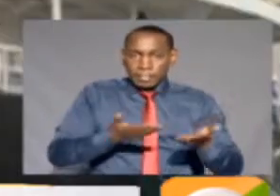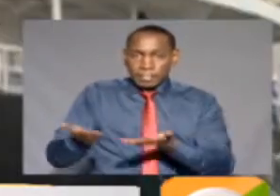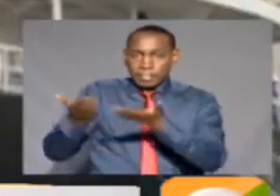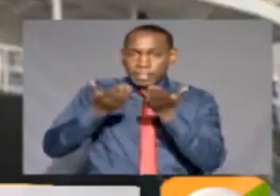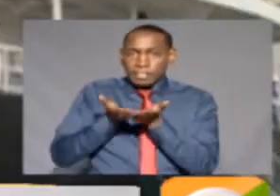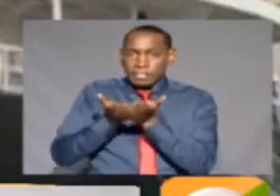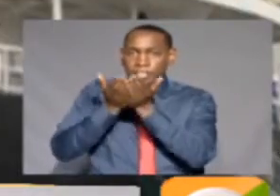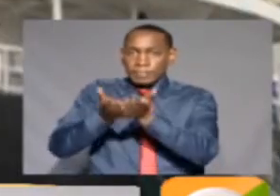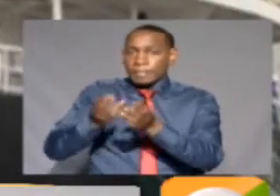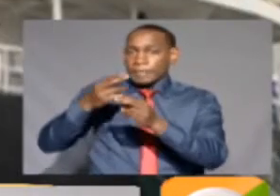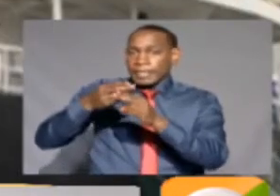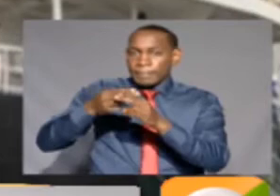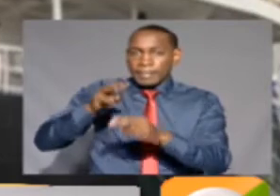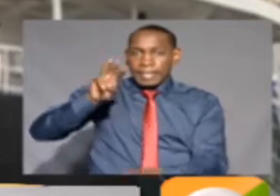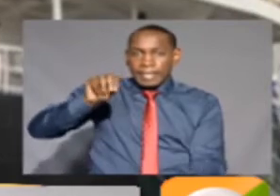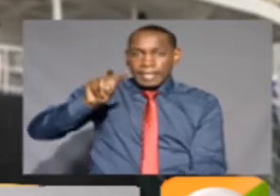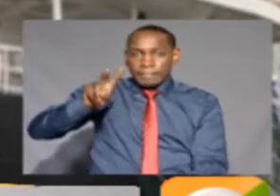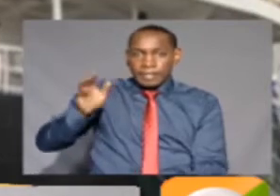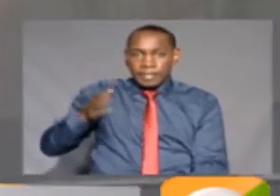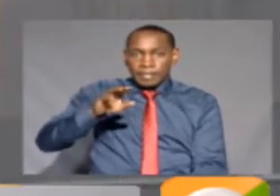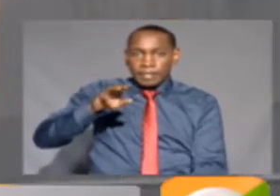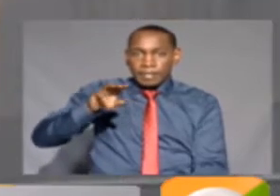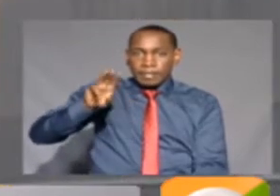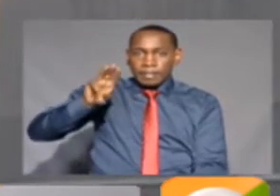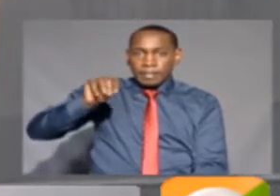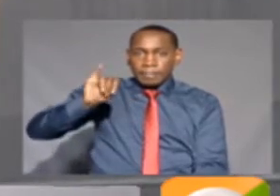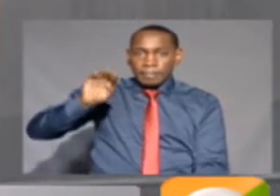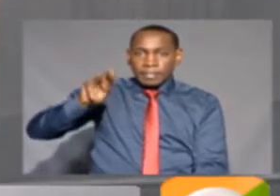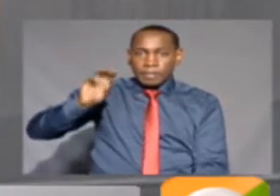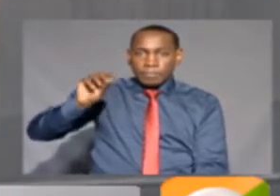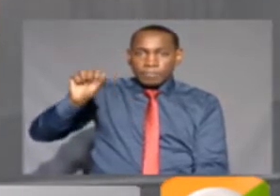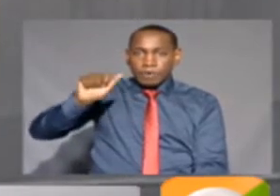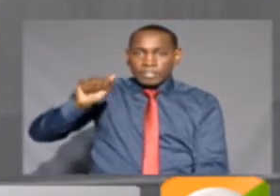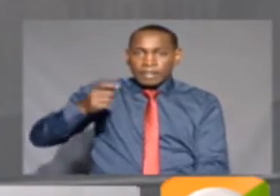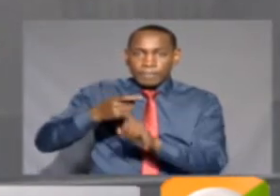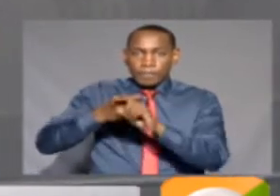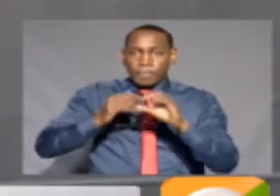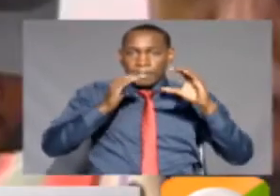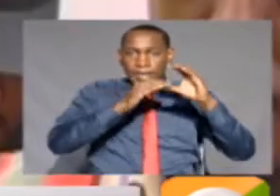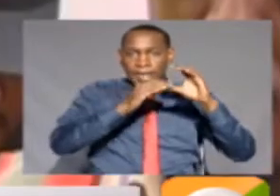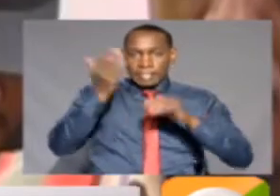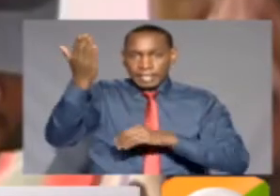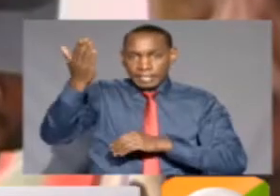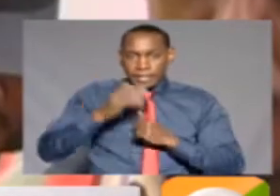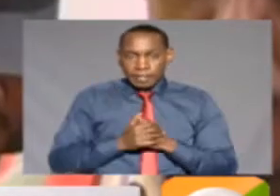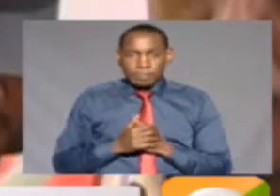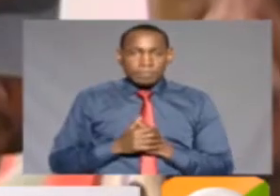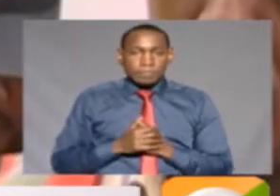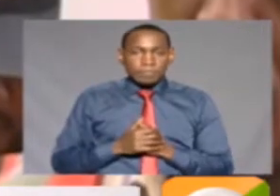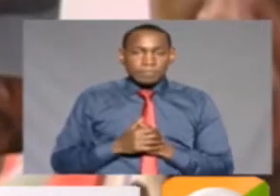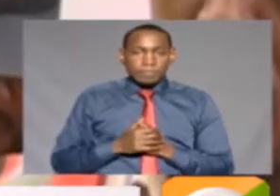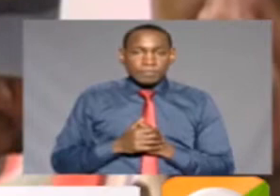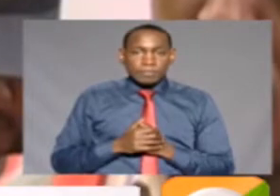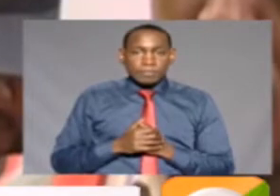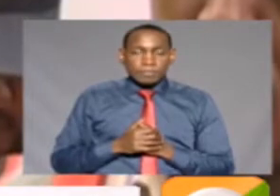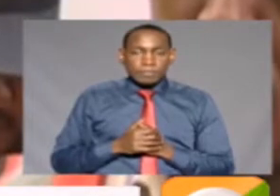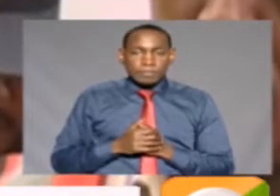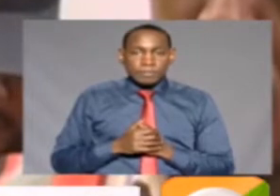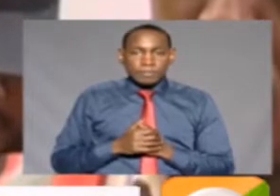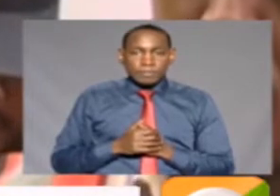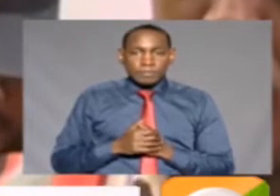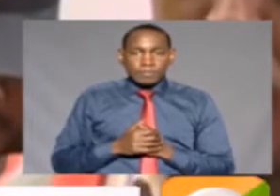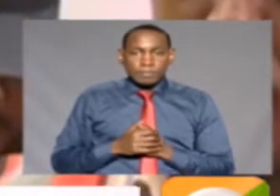cargo vessel named MV Lowland Mimosa from Russia. Fertilizer is NPK,